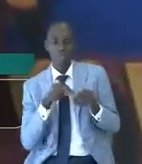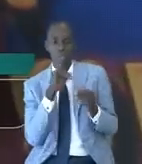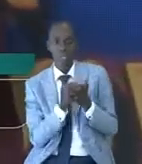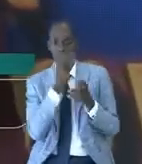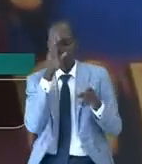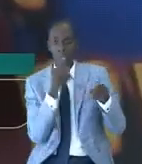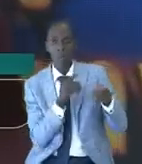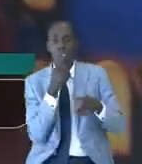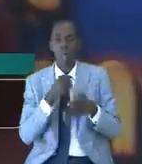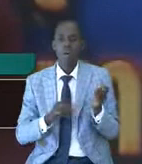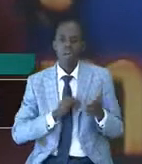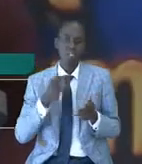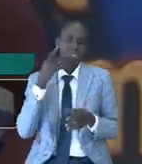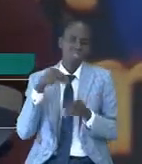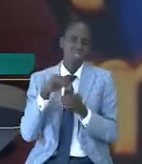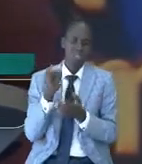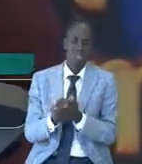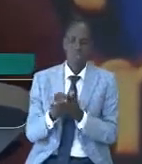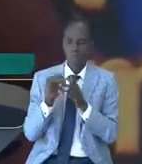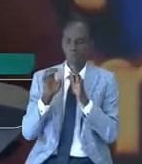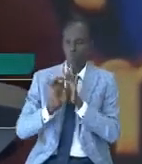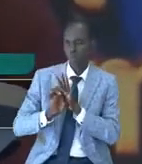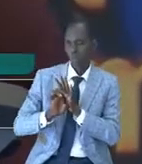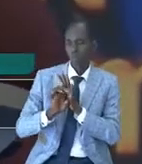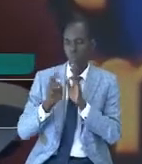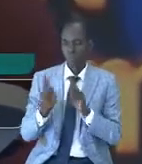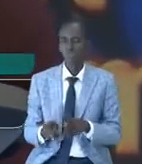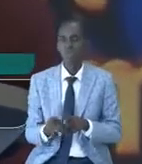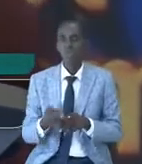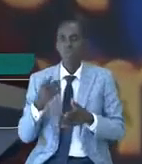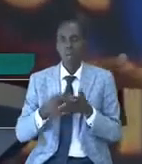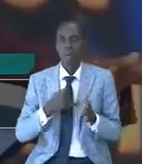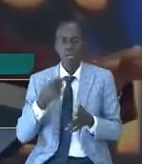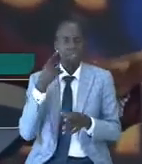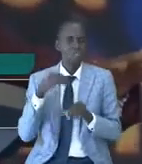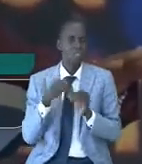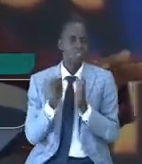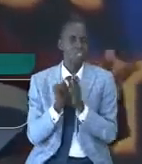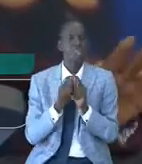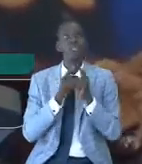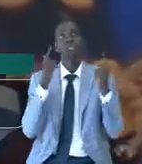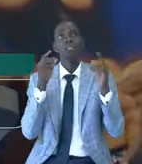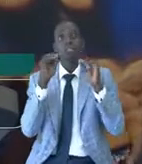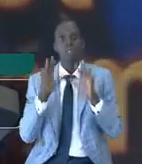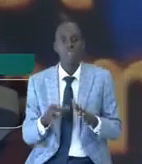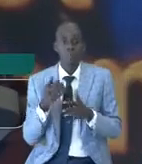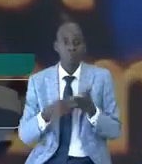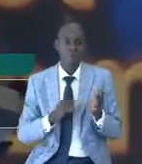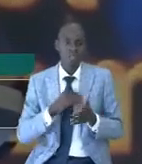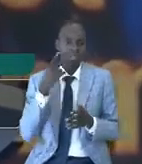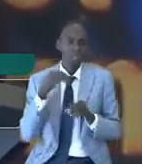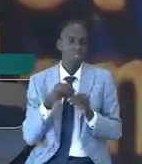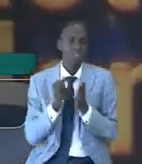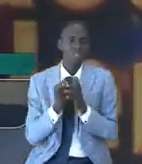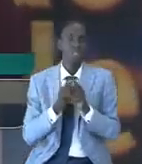man, what I see in that mentor, what I see in that great teacher, what I see in that great achiever,